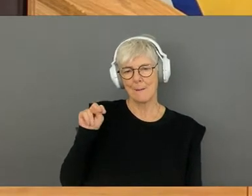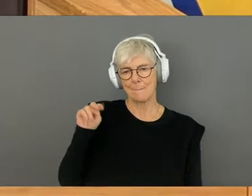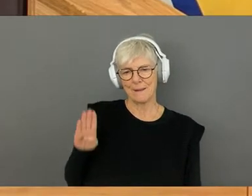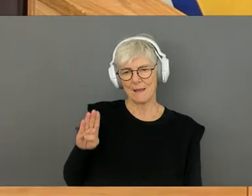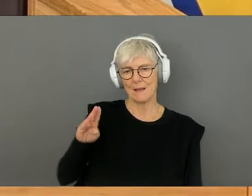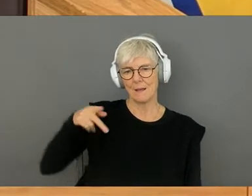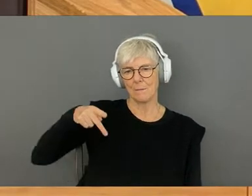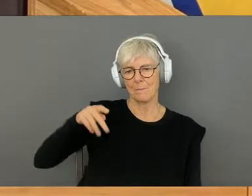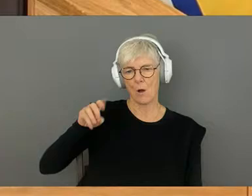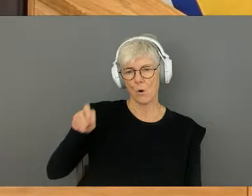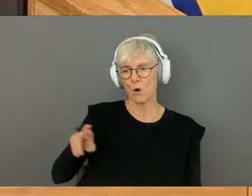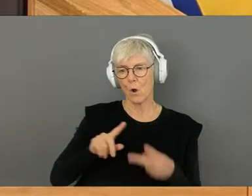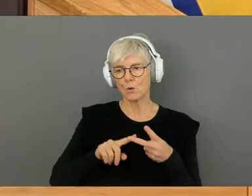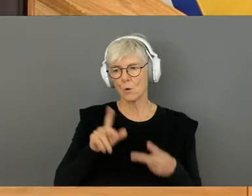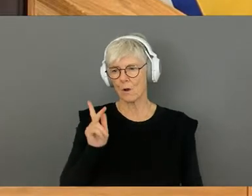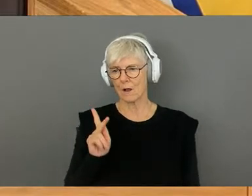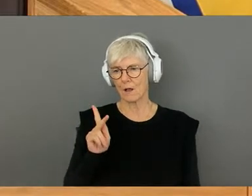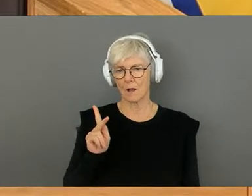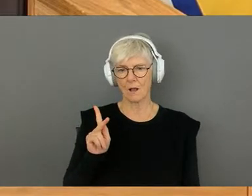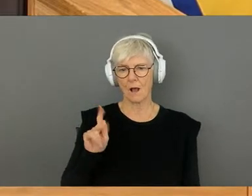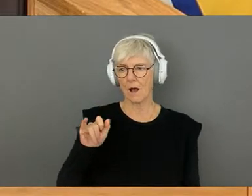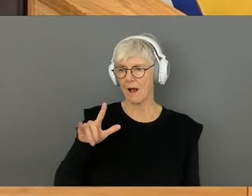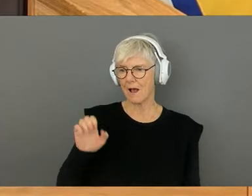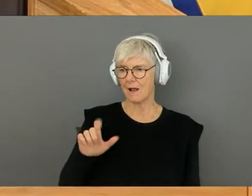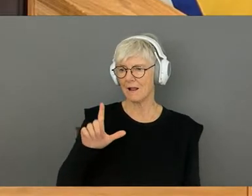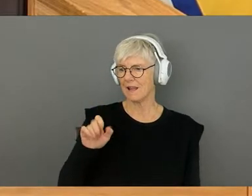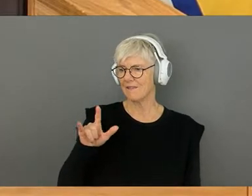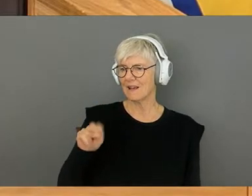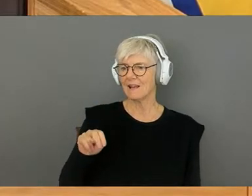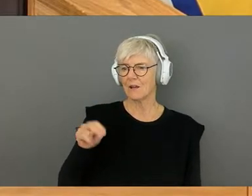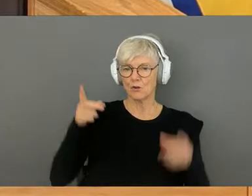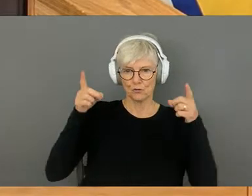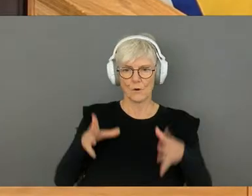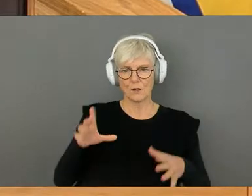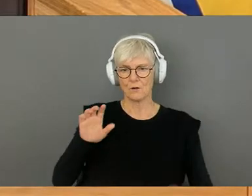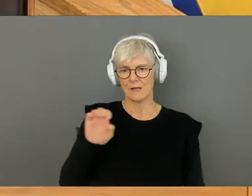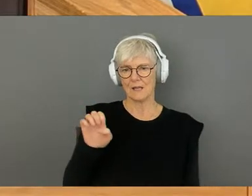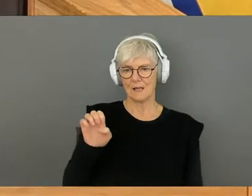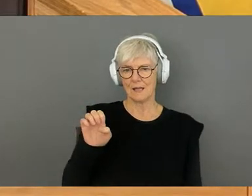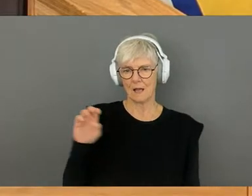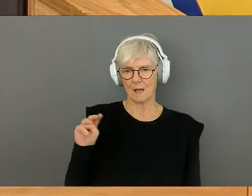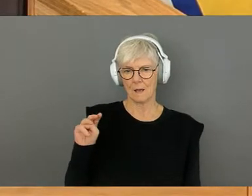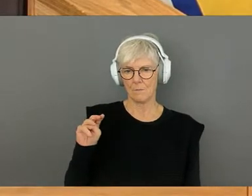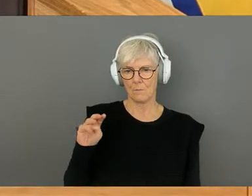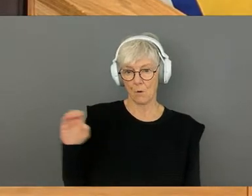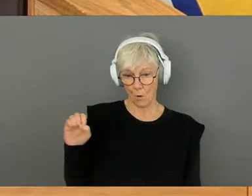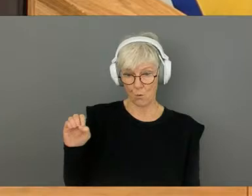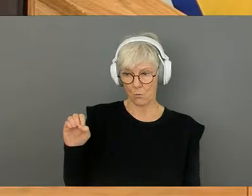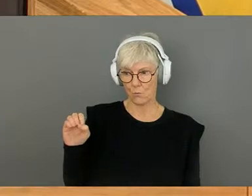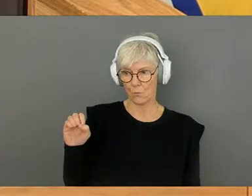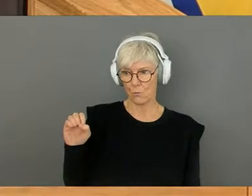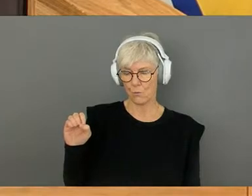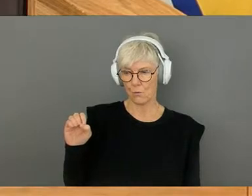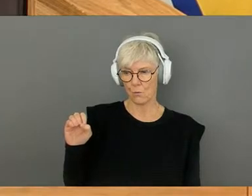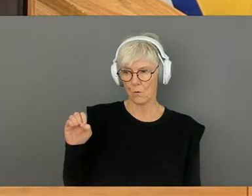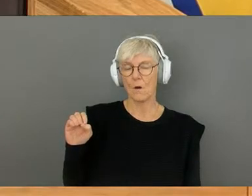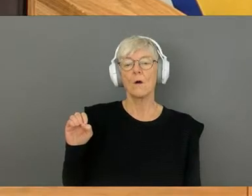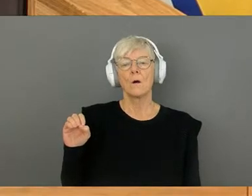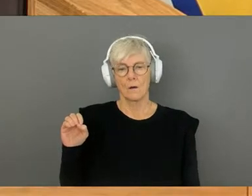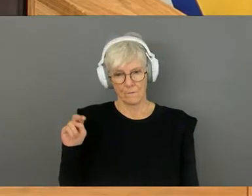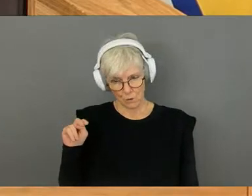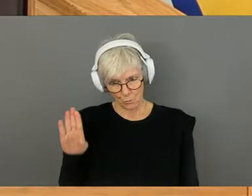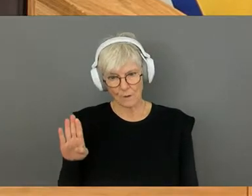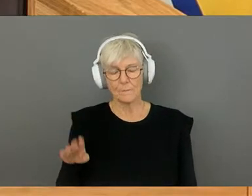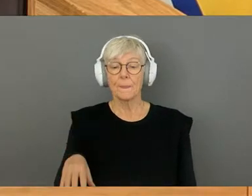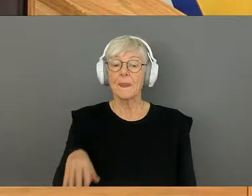here with us, the Director for New Brunswick Emergency Measures Organization. So there's no question that NB Power has